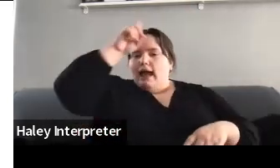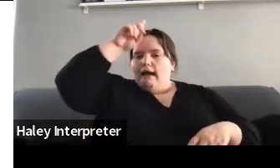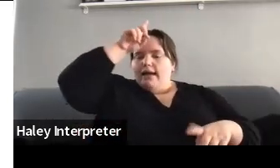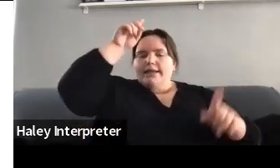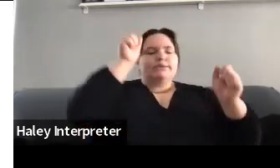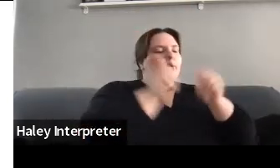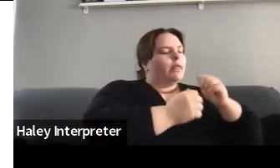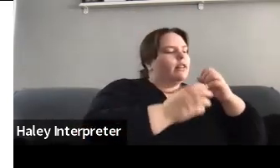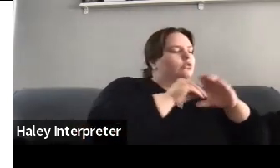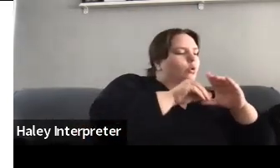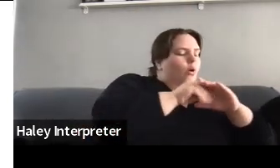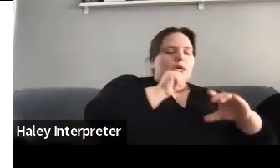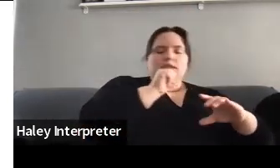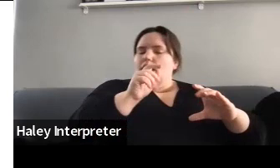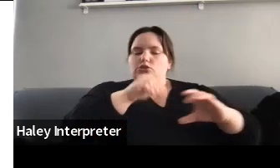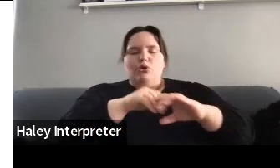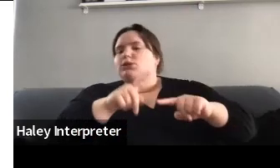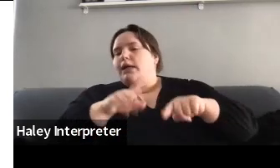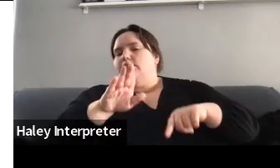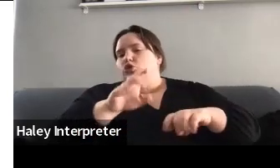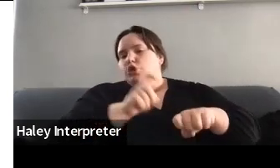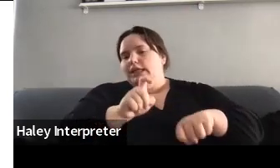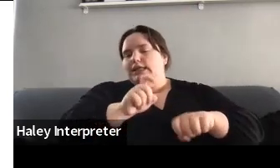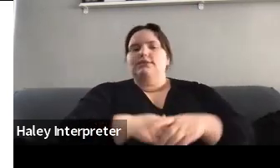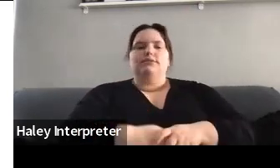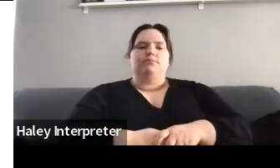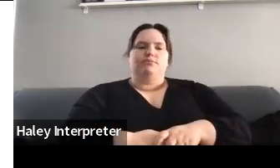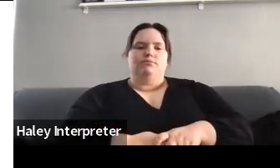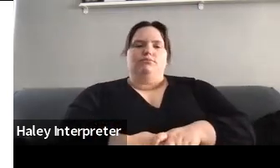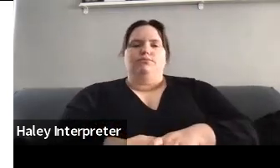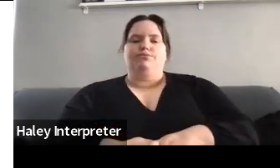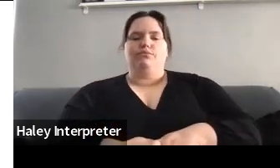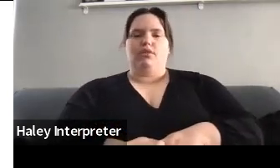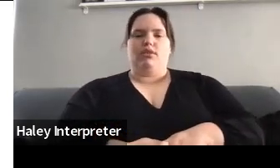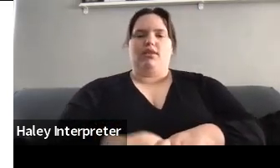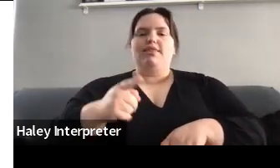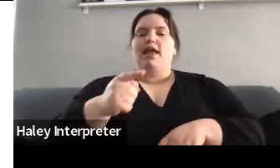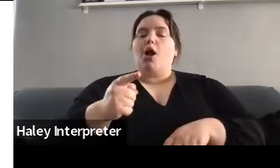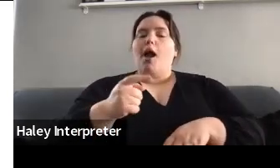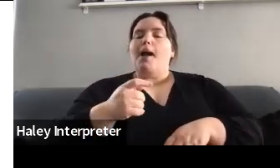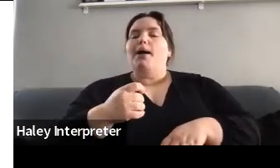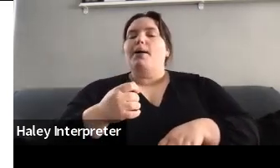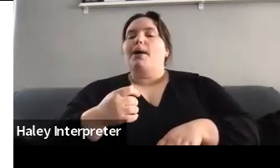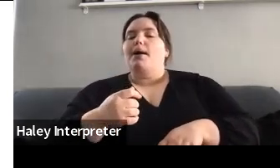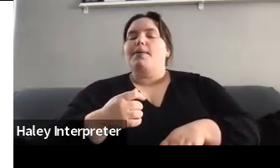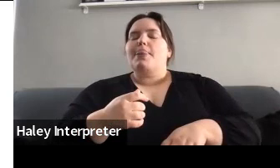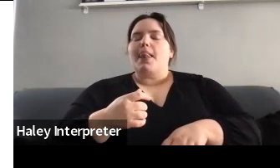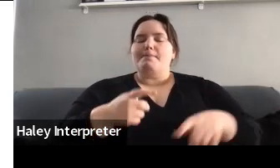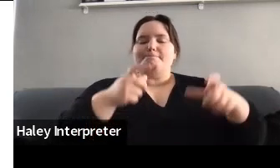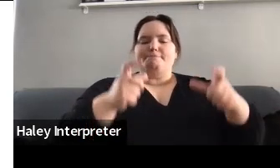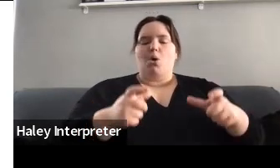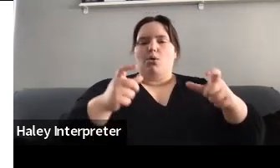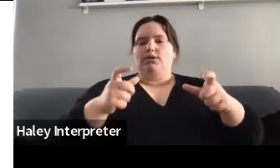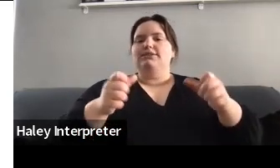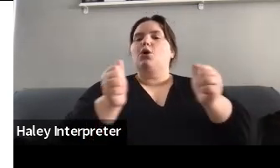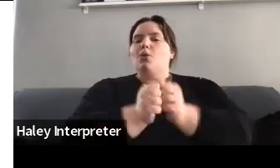storage. It just depends on what you need. There are pet bowls with a pole in the middle, so you can grab the pole, pour the